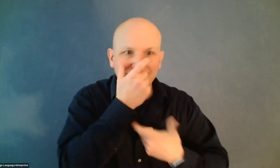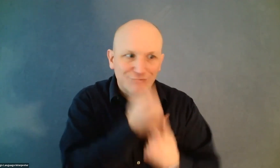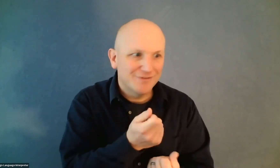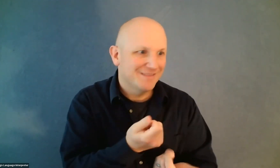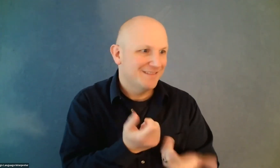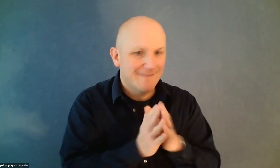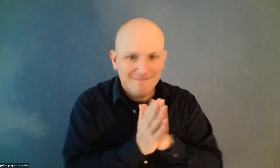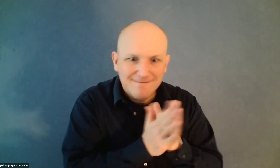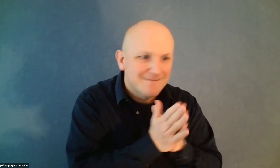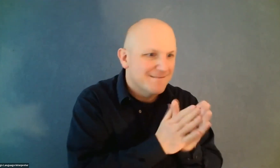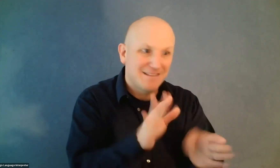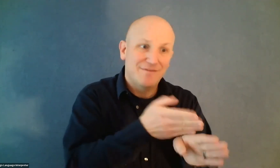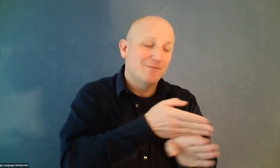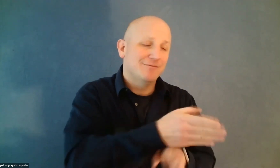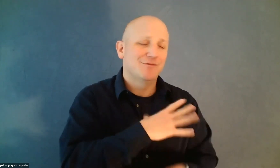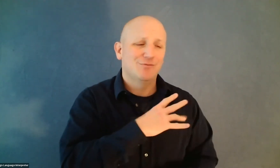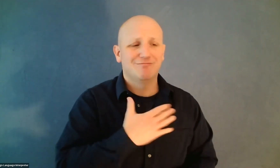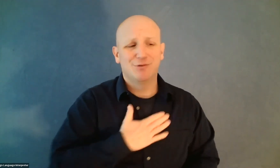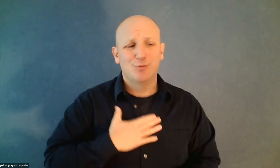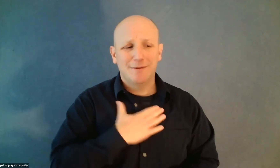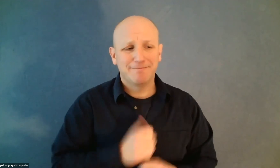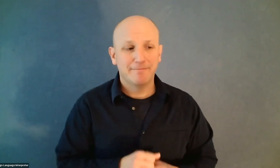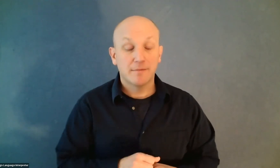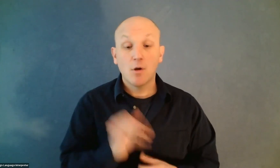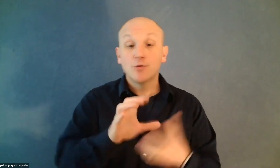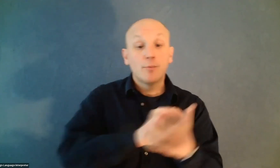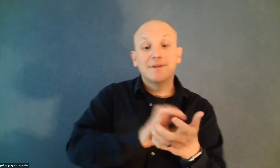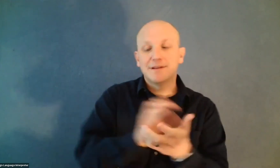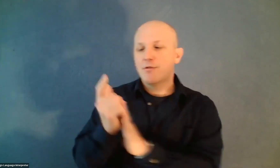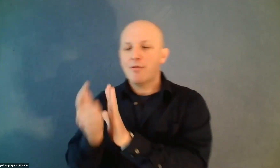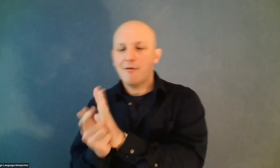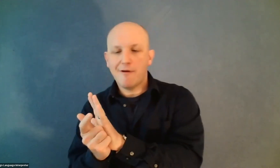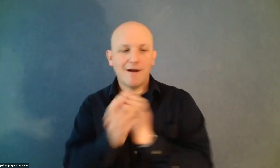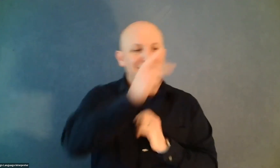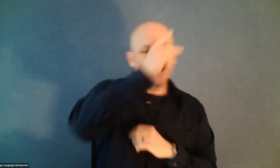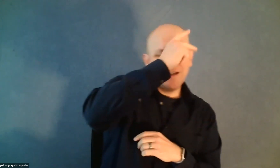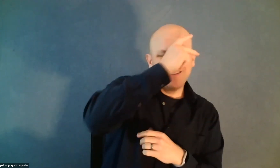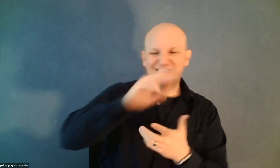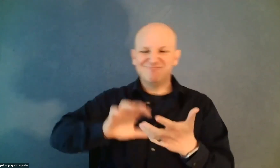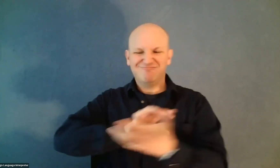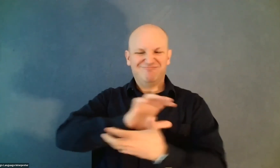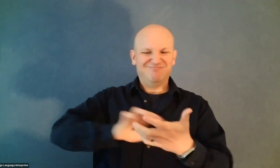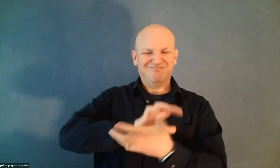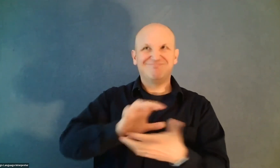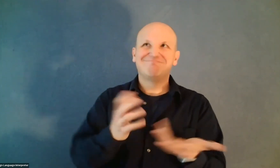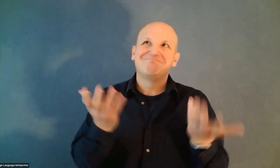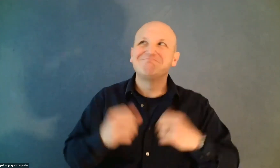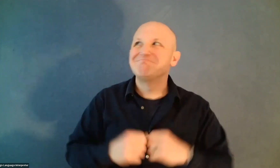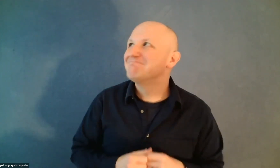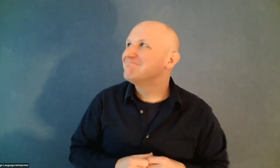is. I like to mix in law and philosophy and kind of just, play